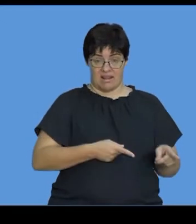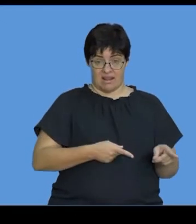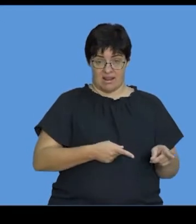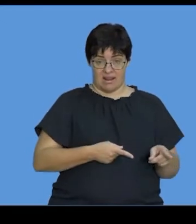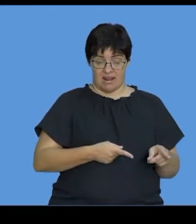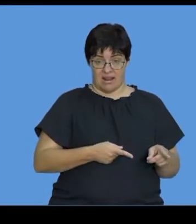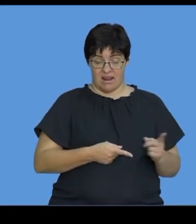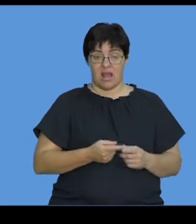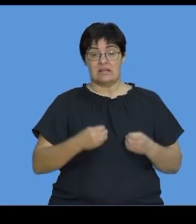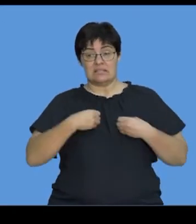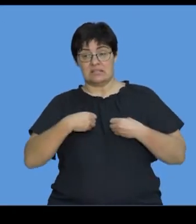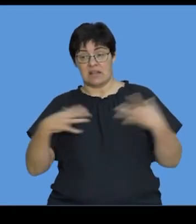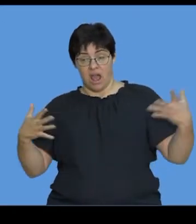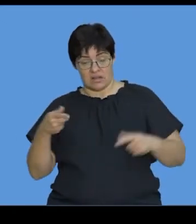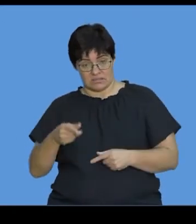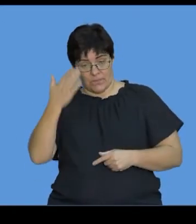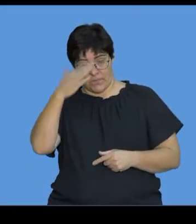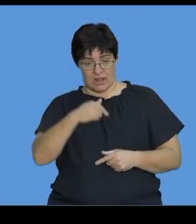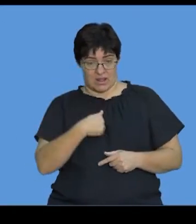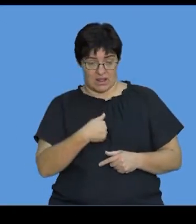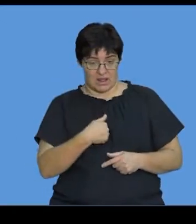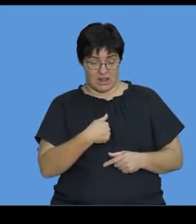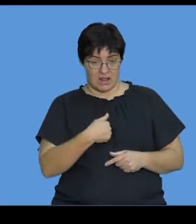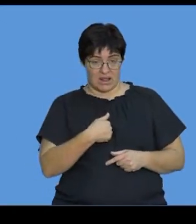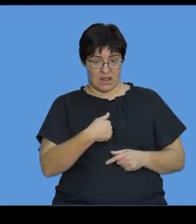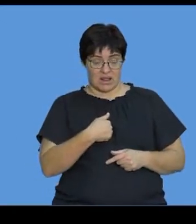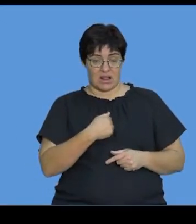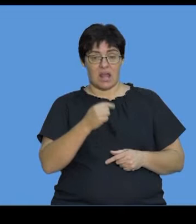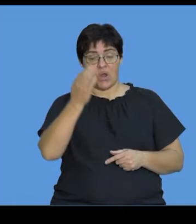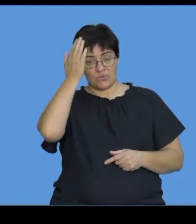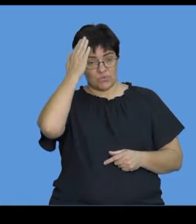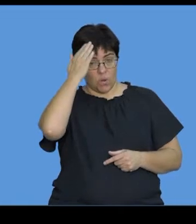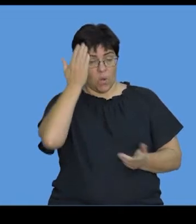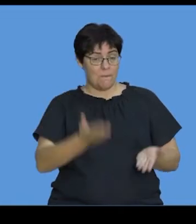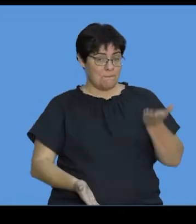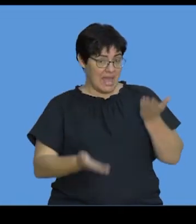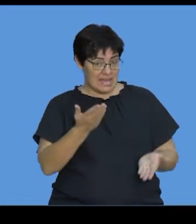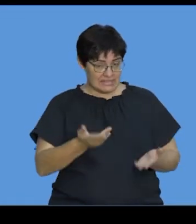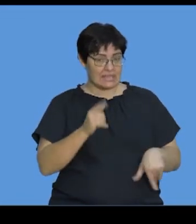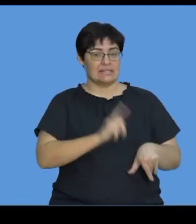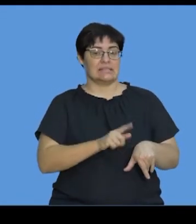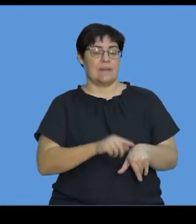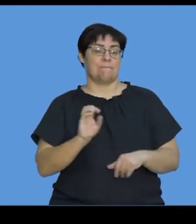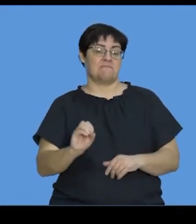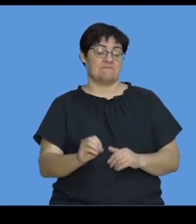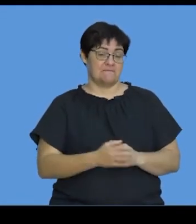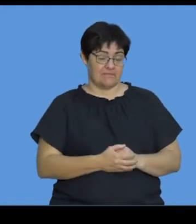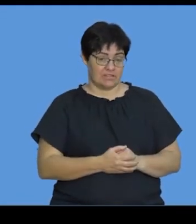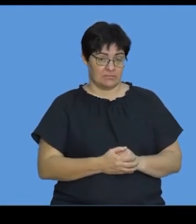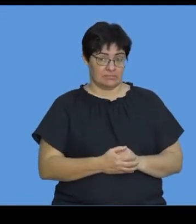I know initial velocity, I know mass, and I know time. All